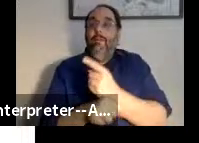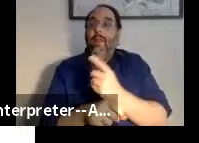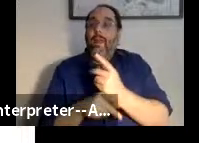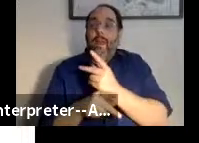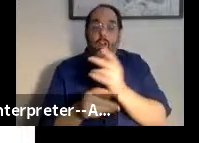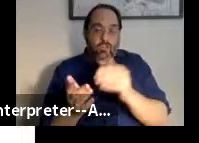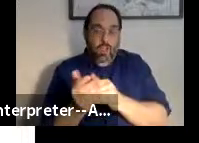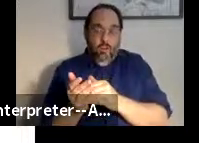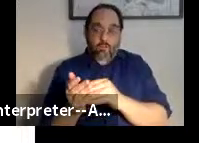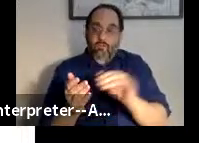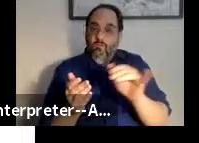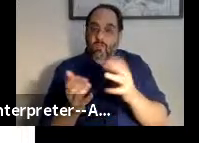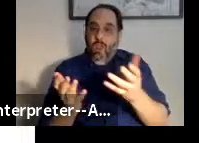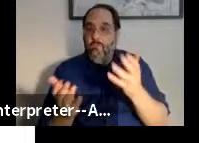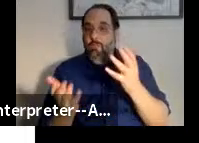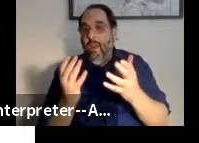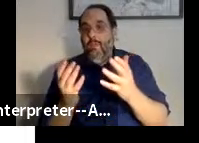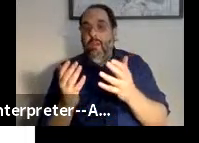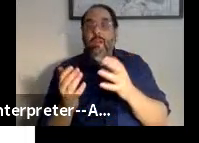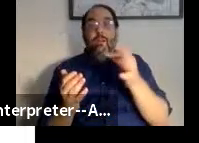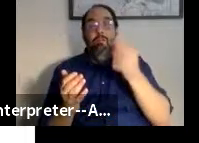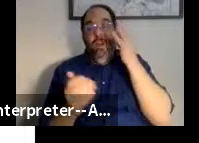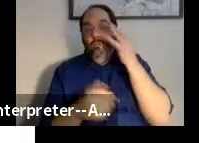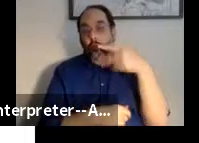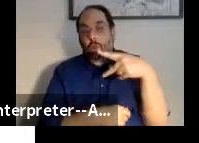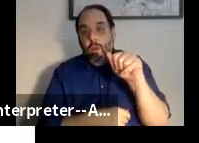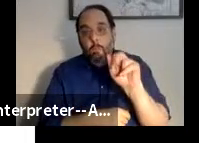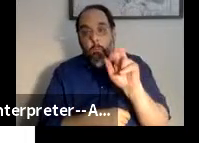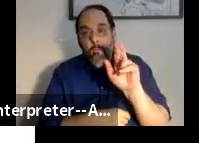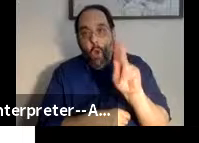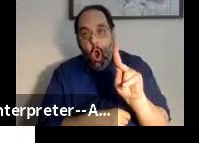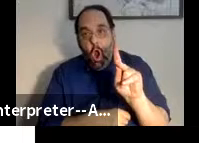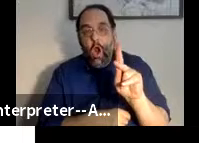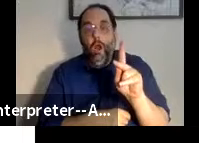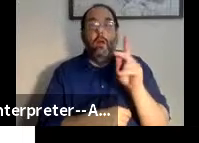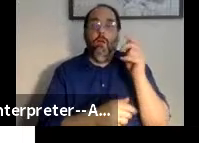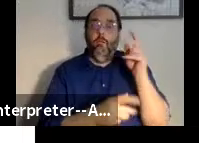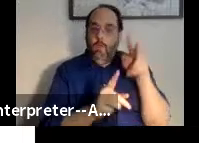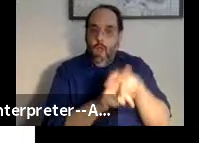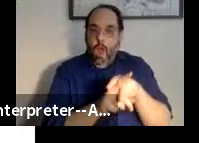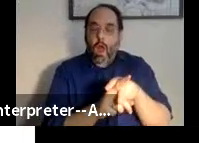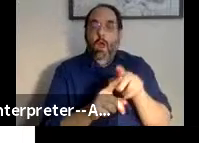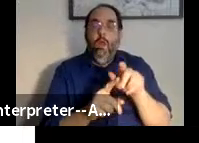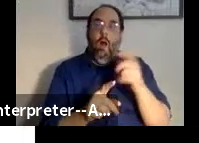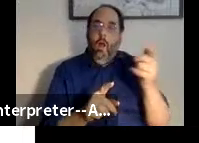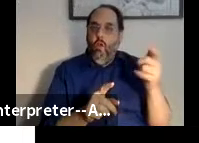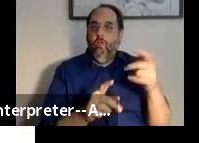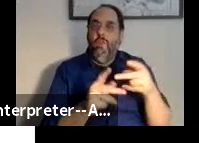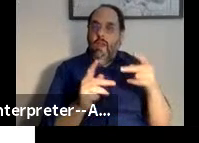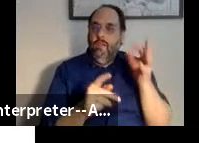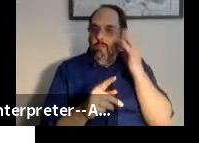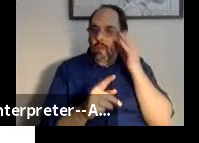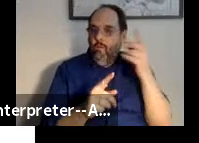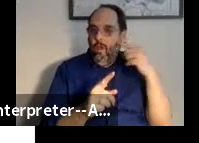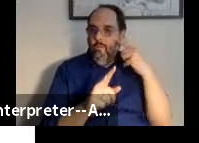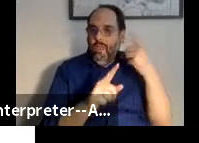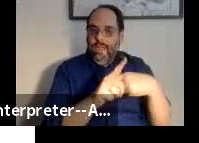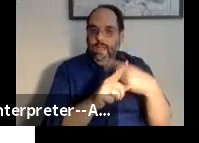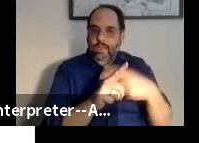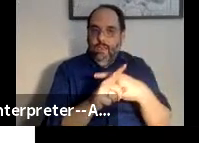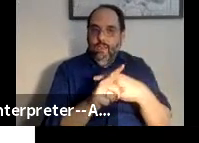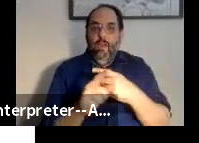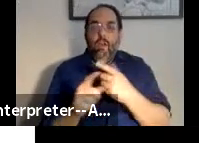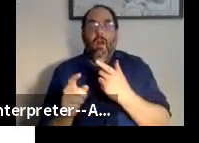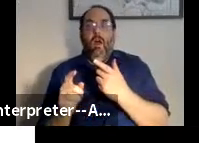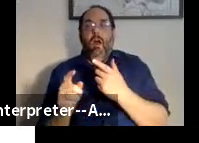also play areas maybe in a federal park and other federal leased facilities. The play area accessibility